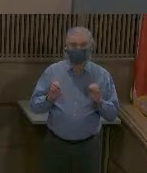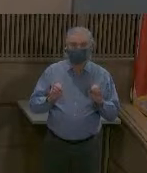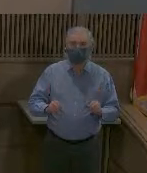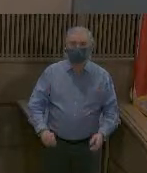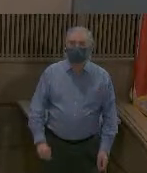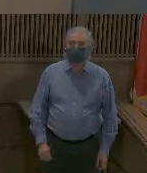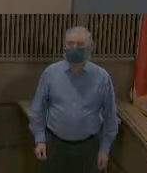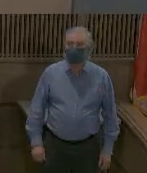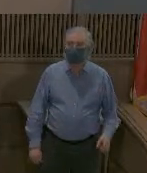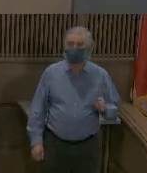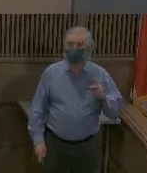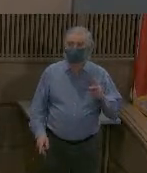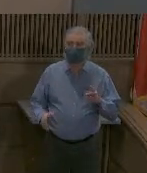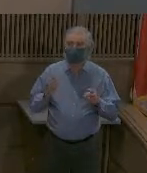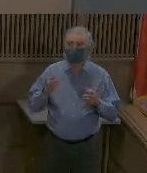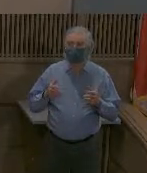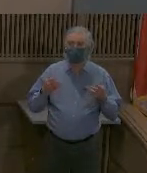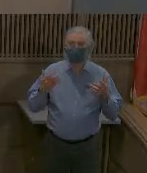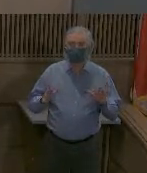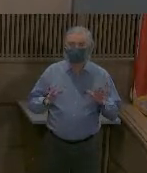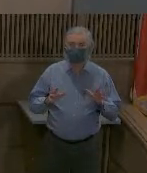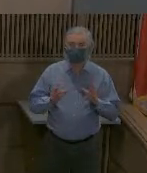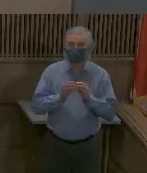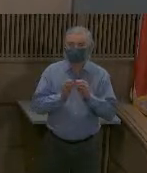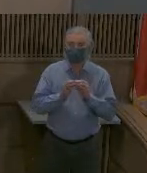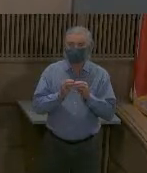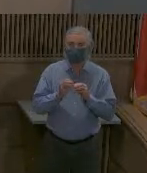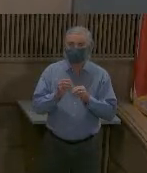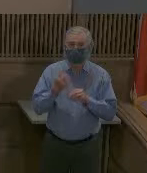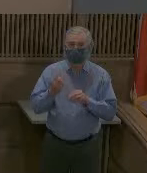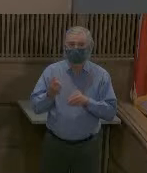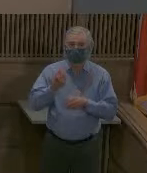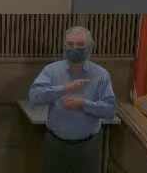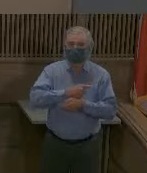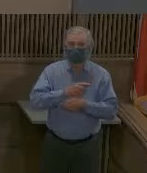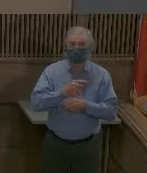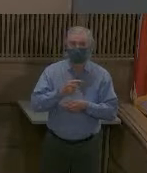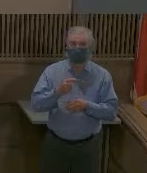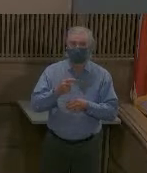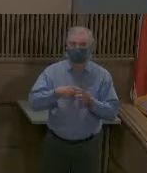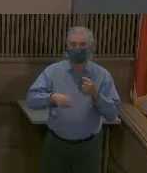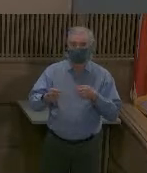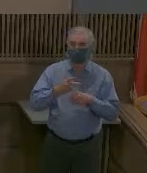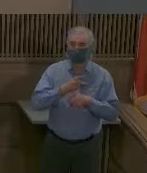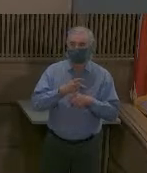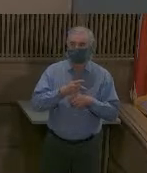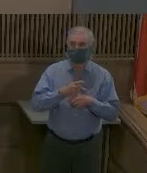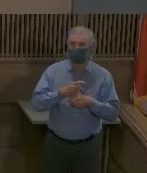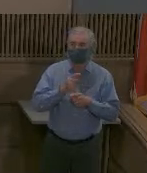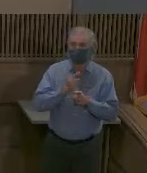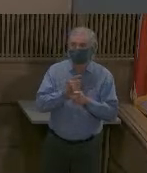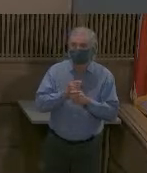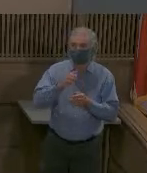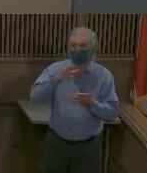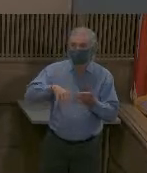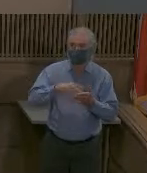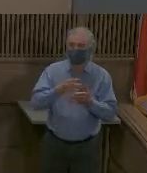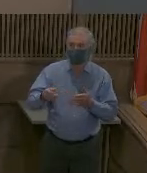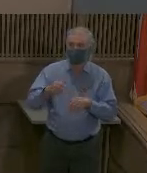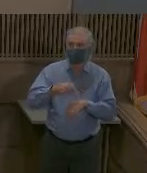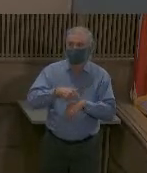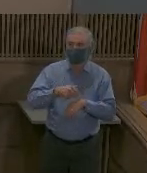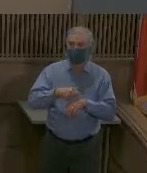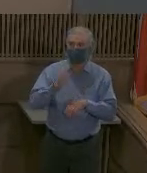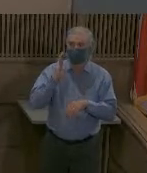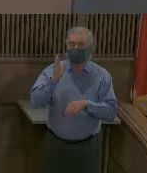Okay. We will conclude our press conference here for today. We will return in our regular scheduled time,